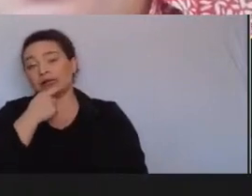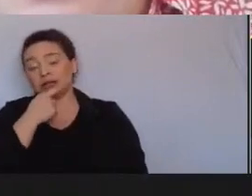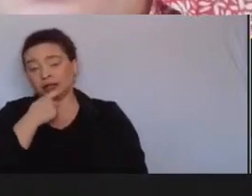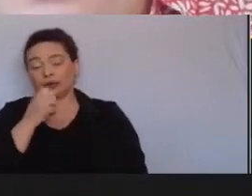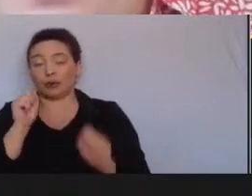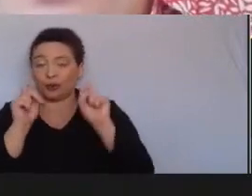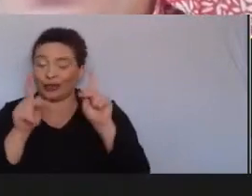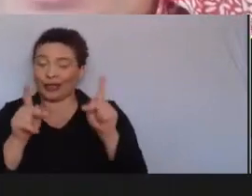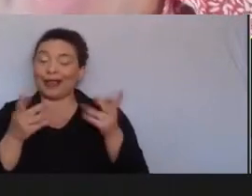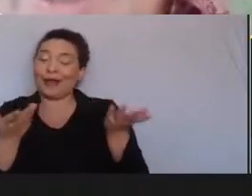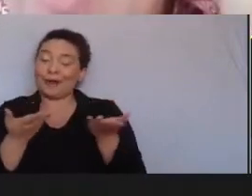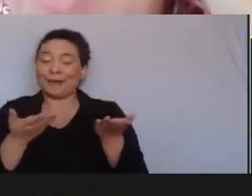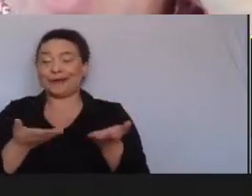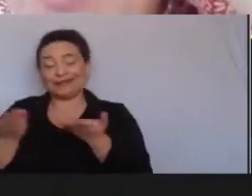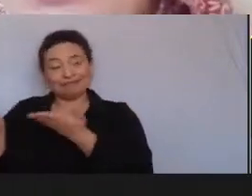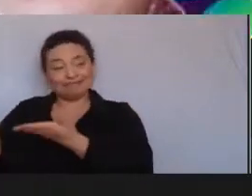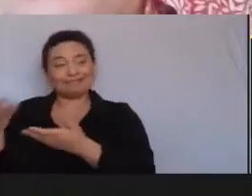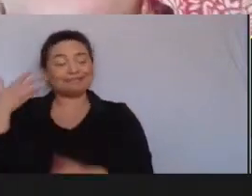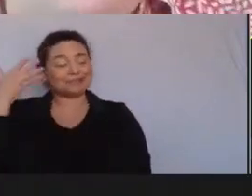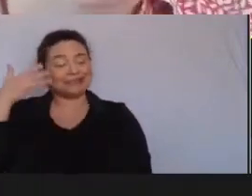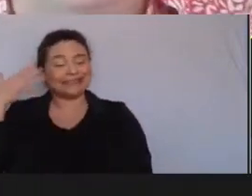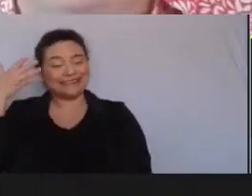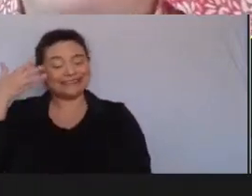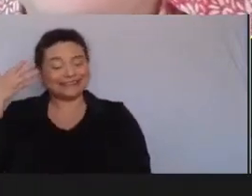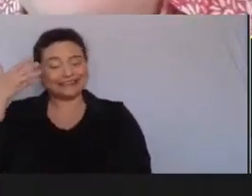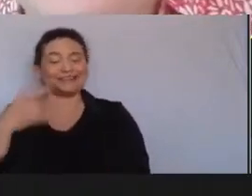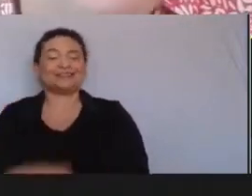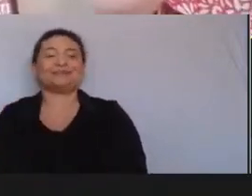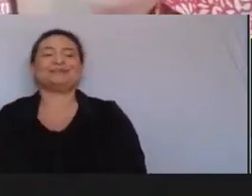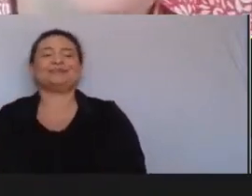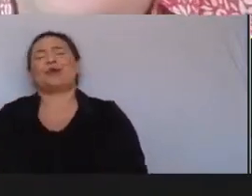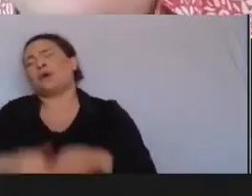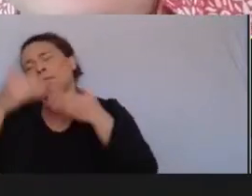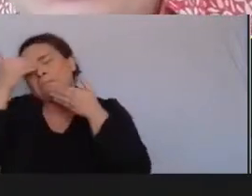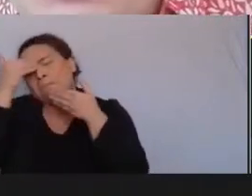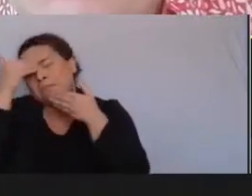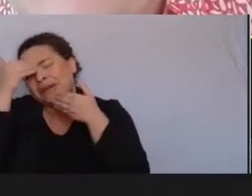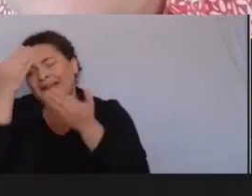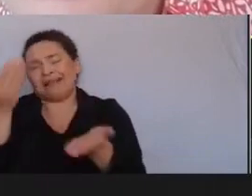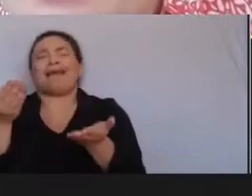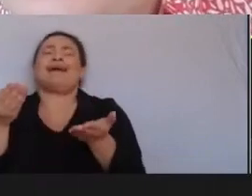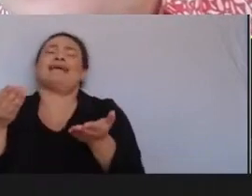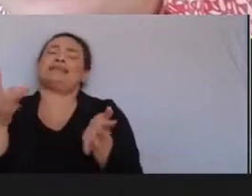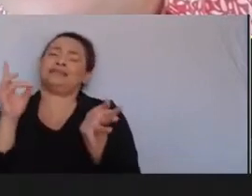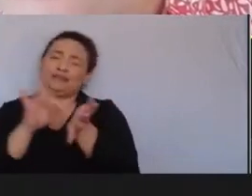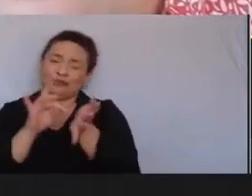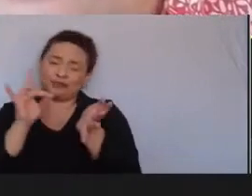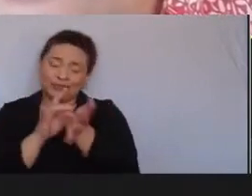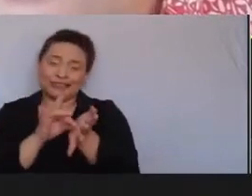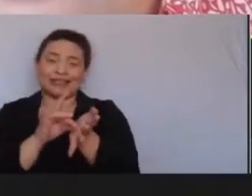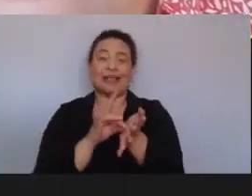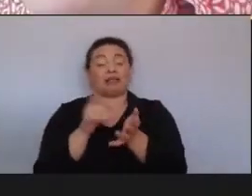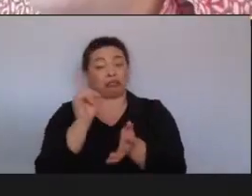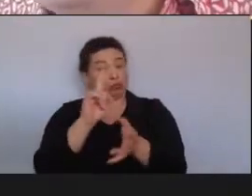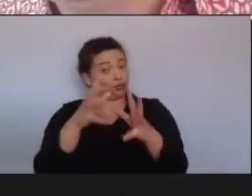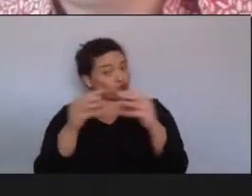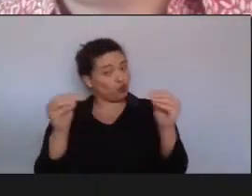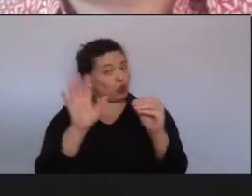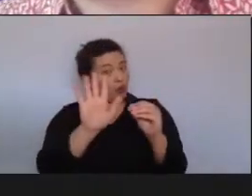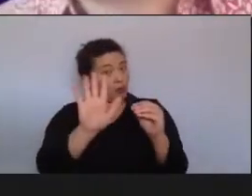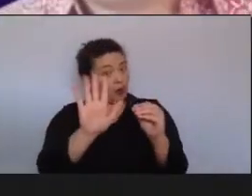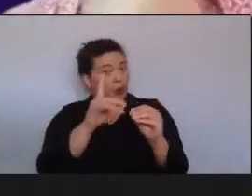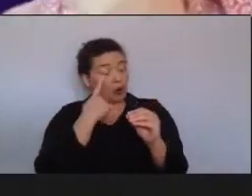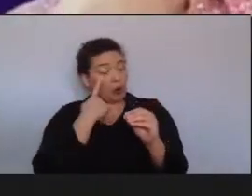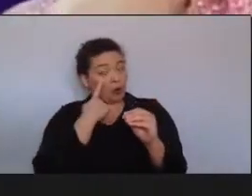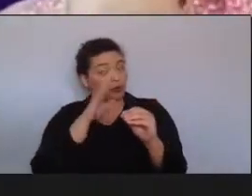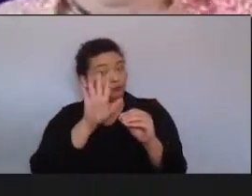Okay, thank you very much, Alessandra. Although don't go away because I'm going to involve you in the discussion, as you well know. Great.